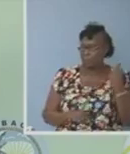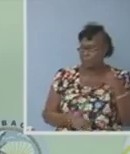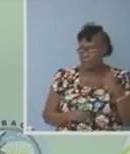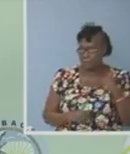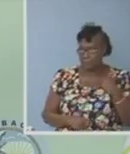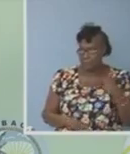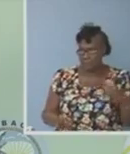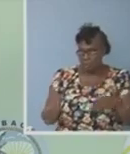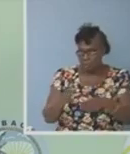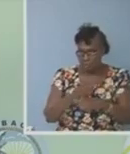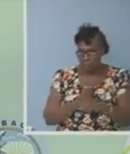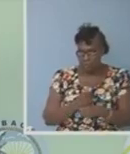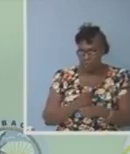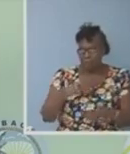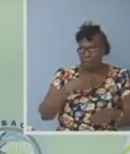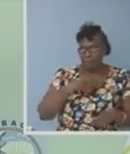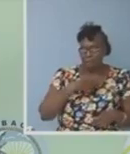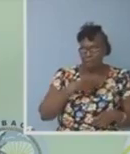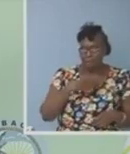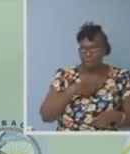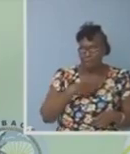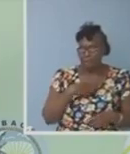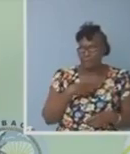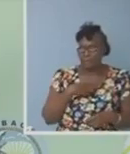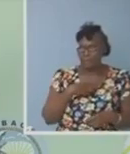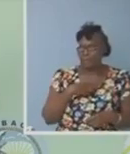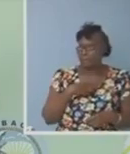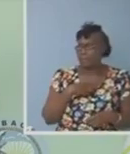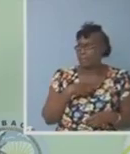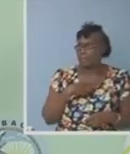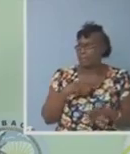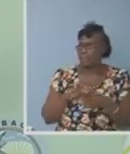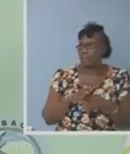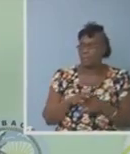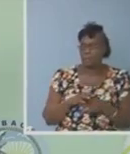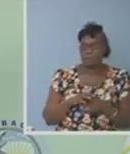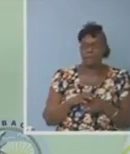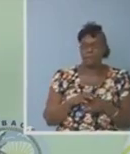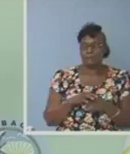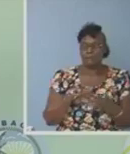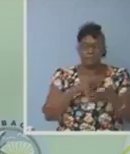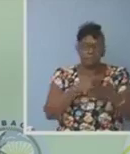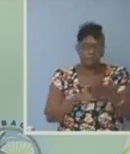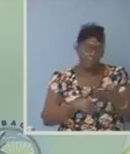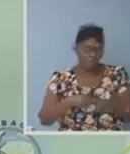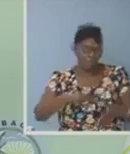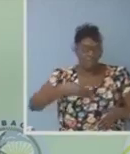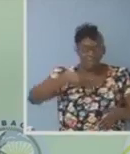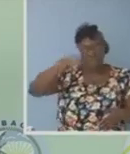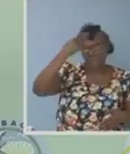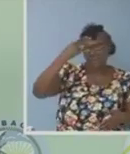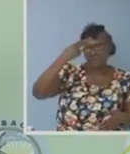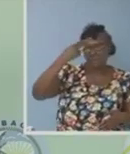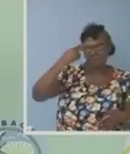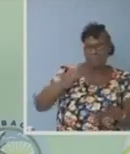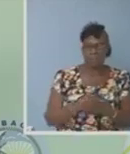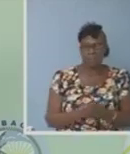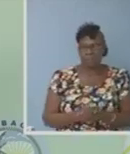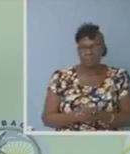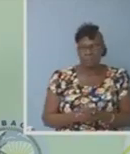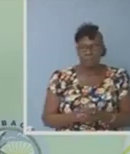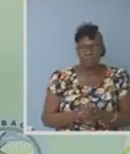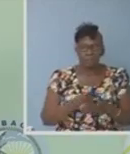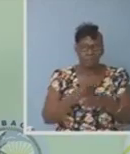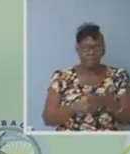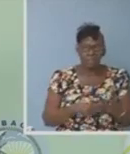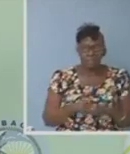receiving complaints in some instances of price gouging and sudden increase in prices